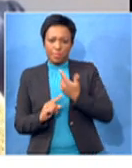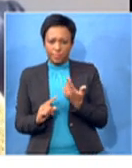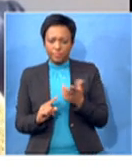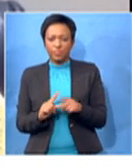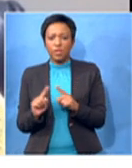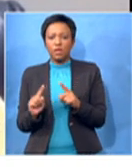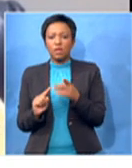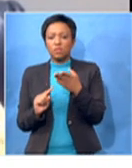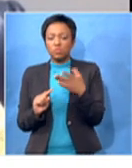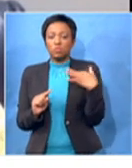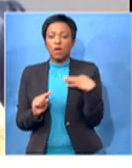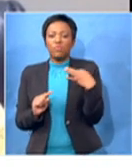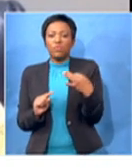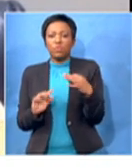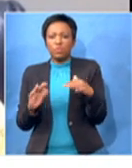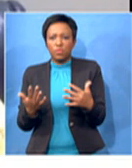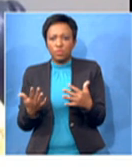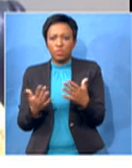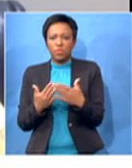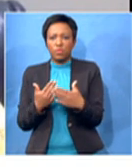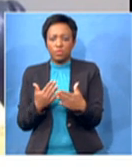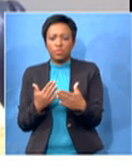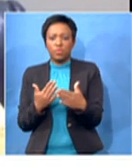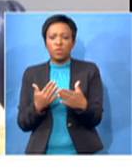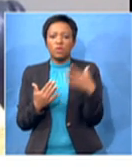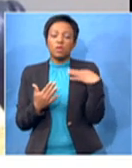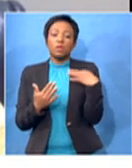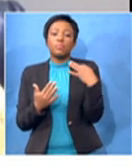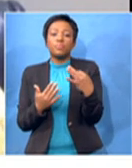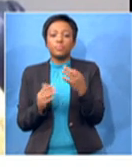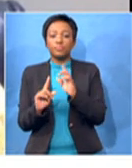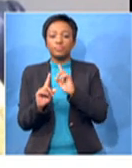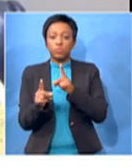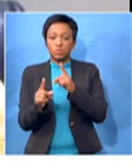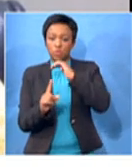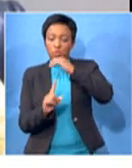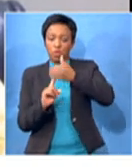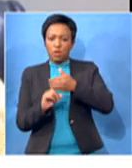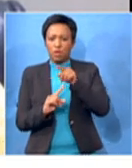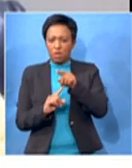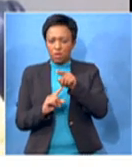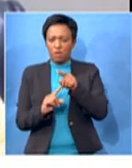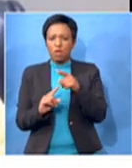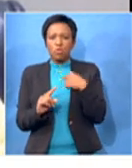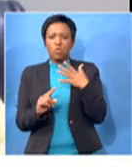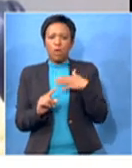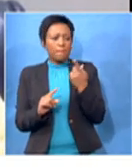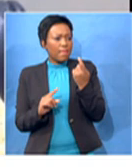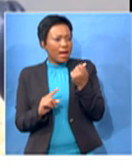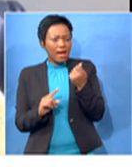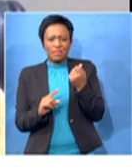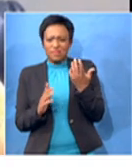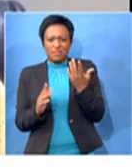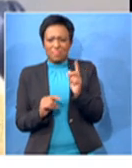the to lodge to apply for a protection order without spending lots of money on it,